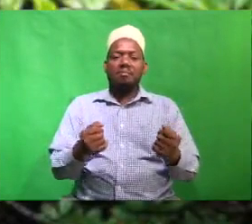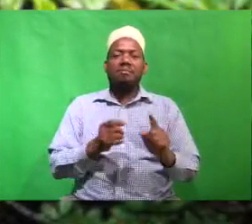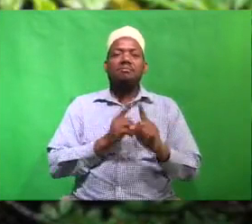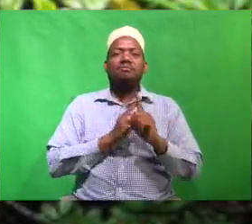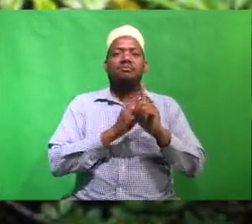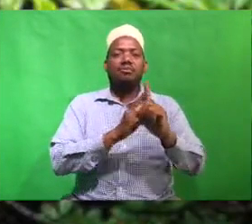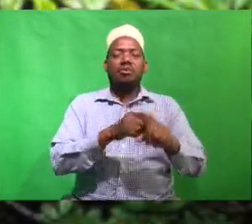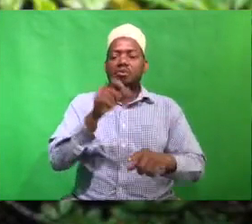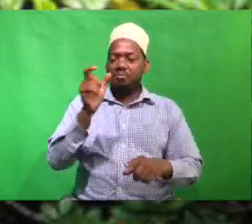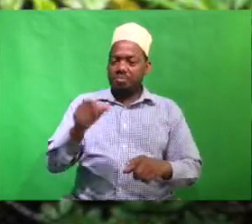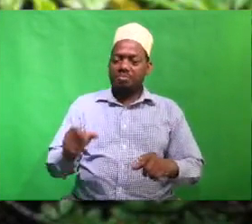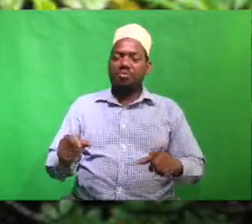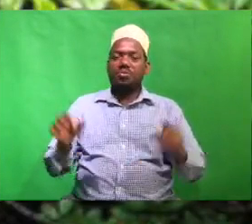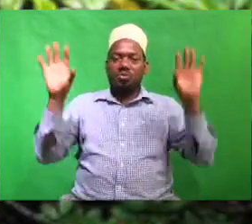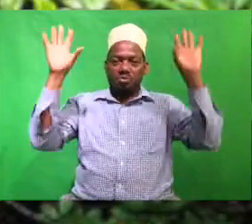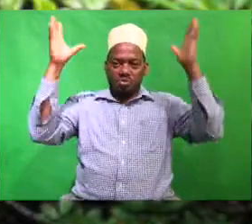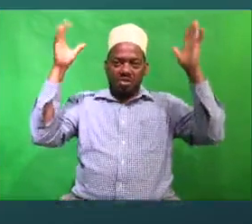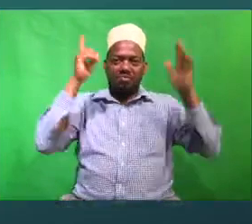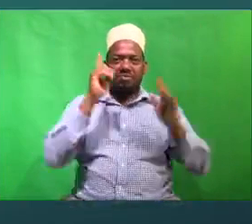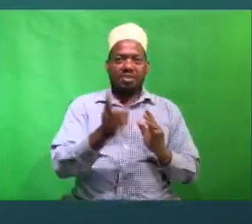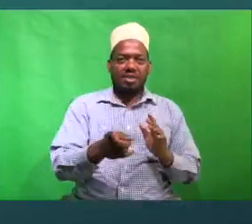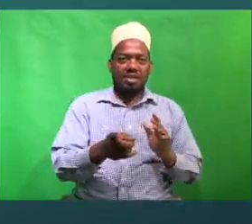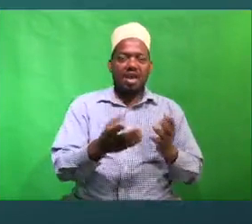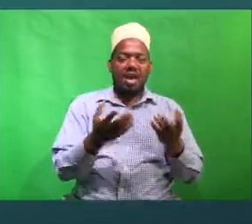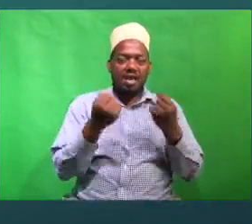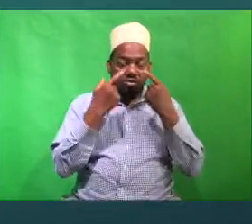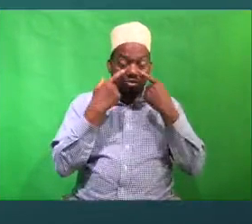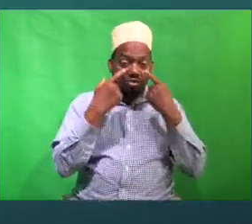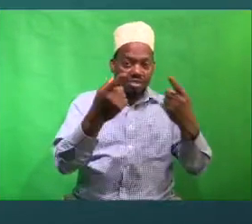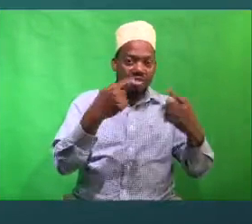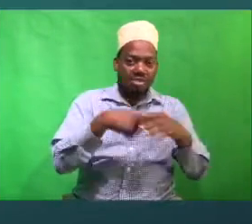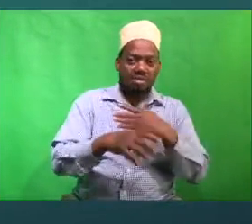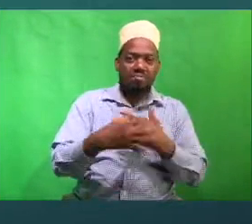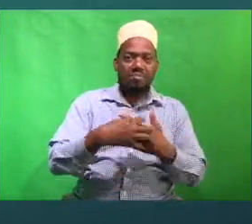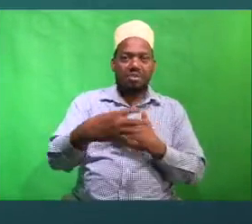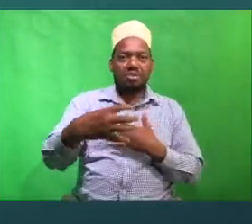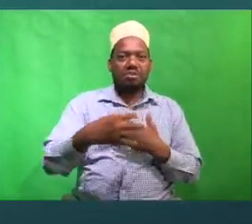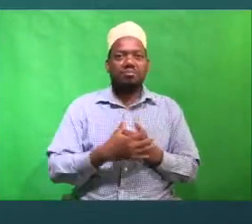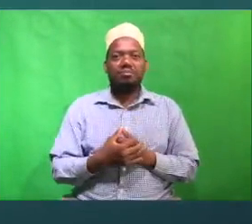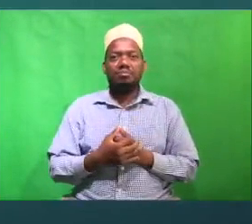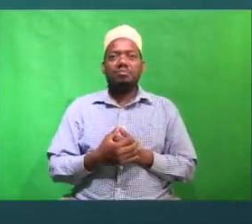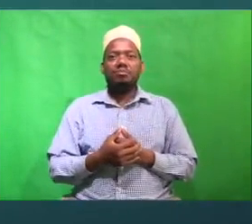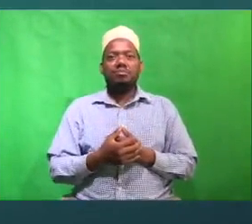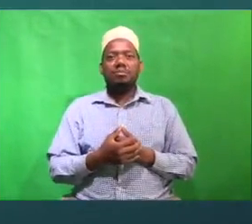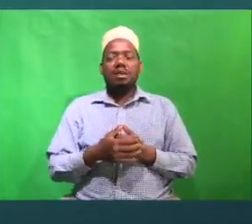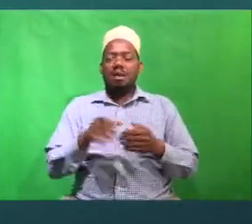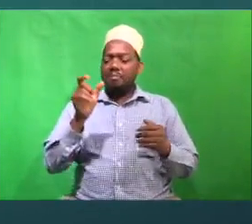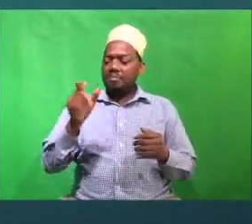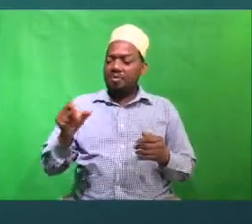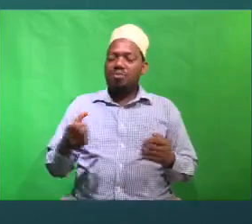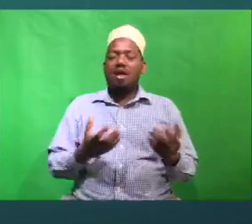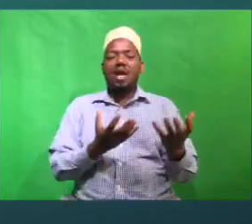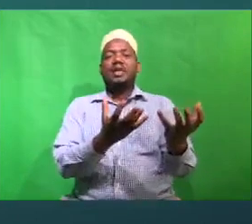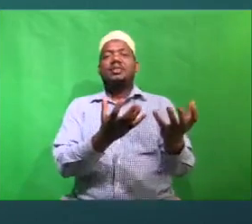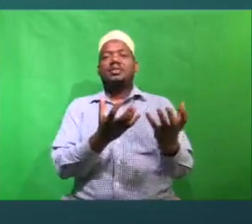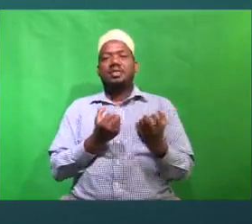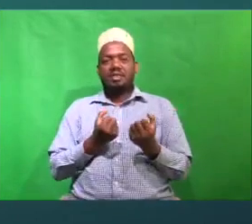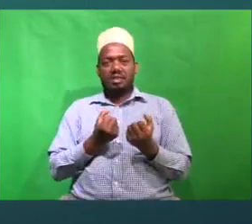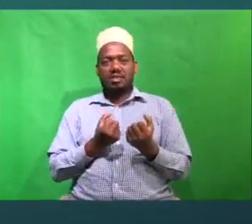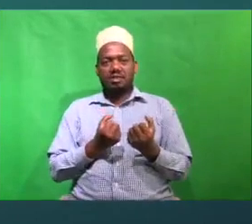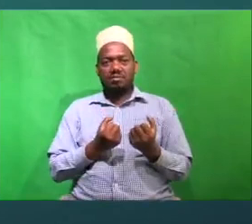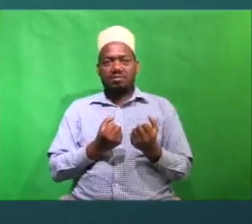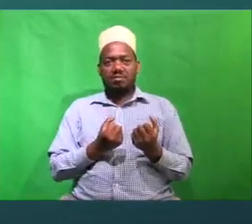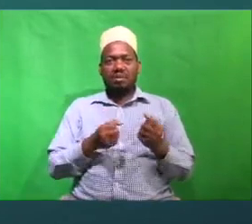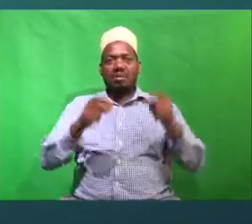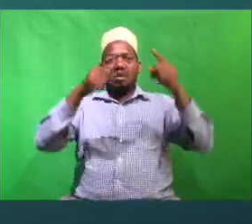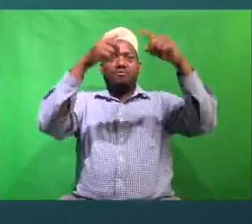there because can participate in different activities as we see in the picture. People are attracted since they